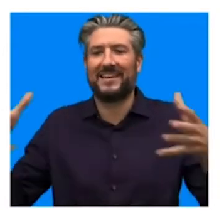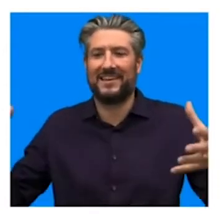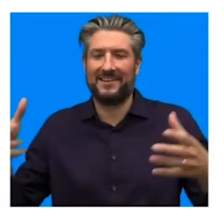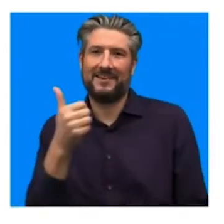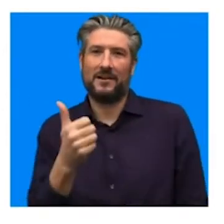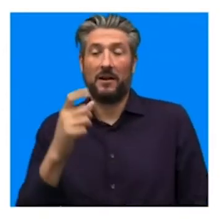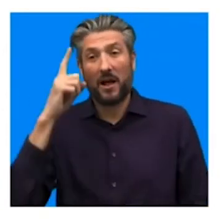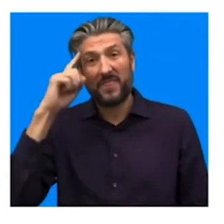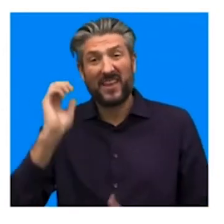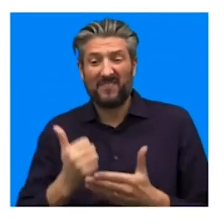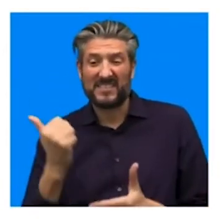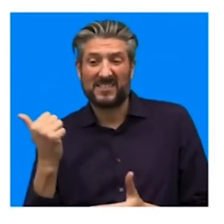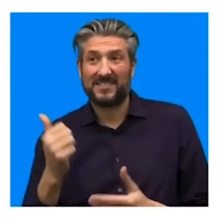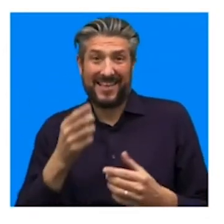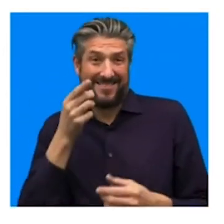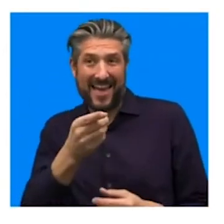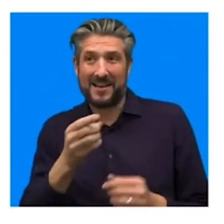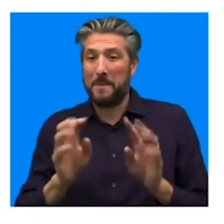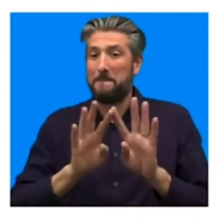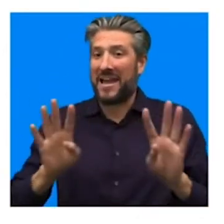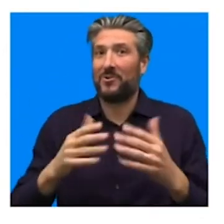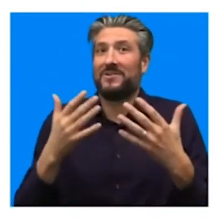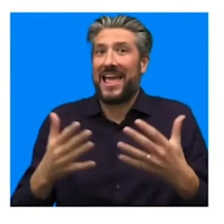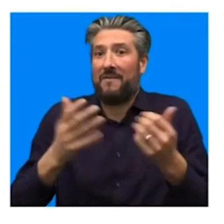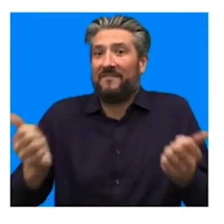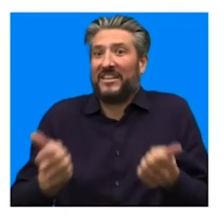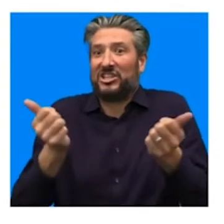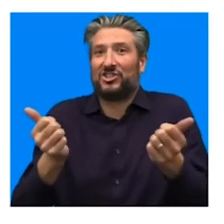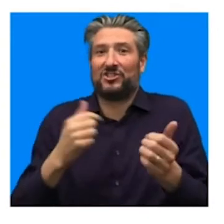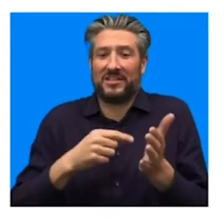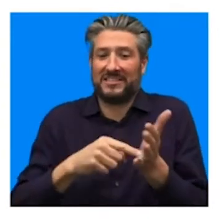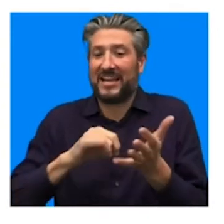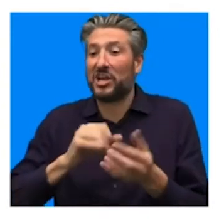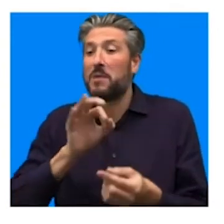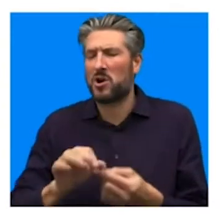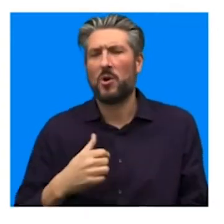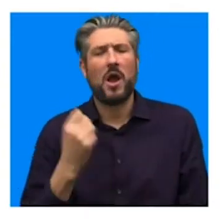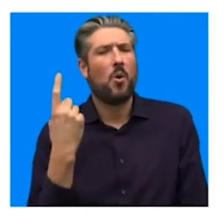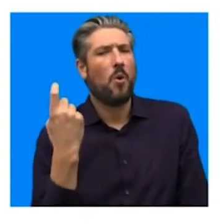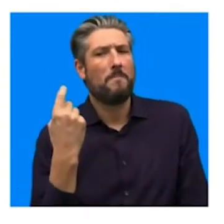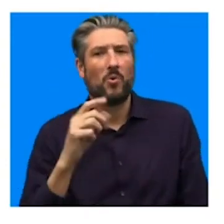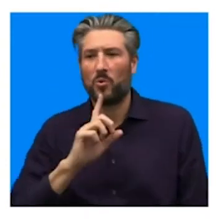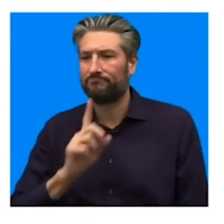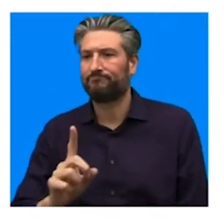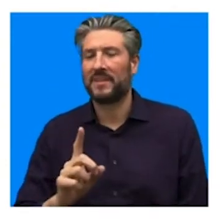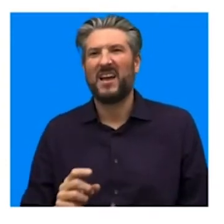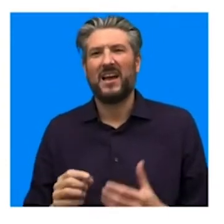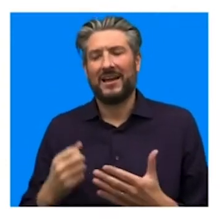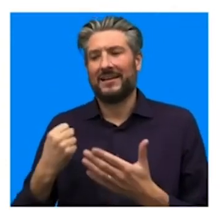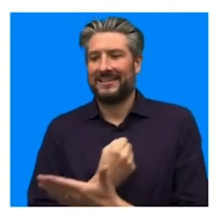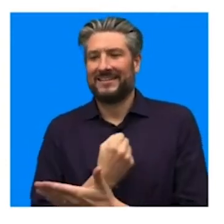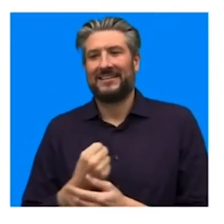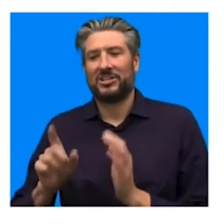fantastic way to complete the TechShare Pro this year. I've got one more thing to do, which is that Jenny couldn't join us. And as